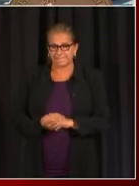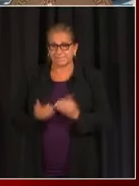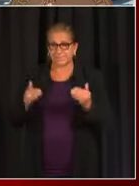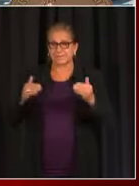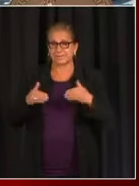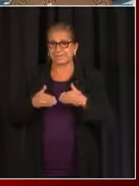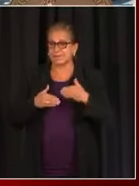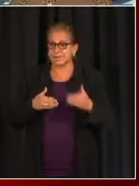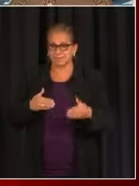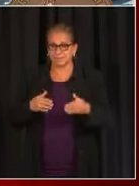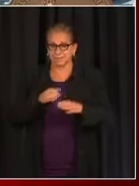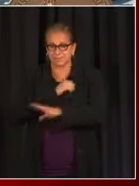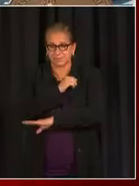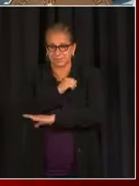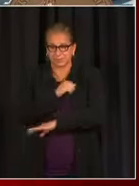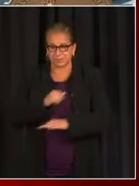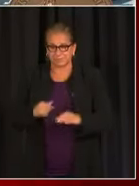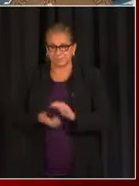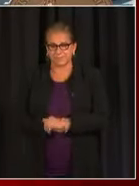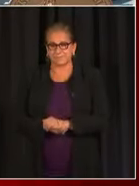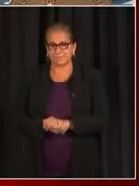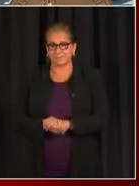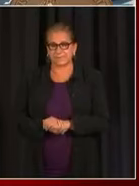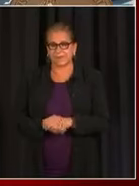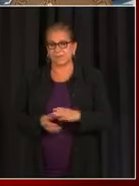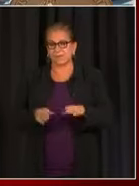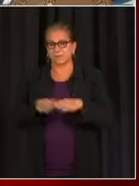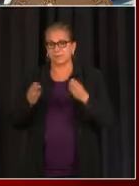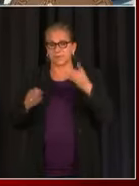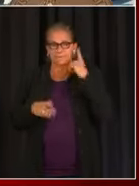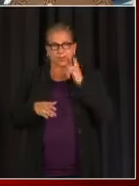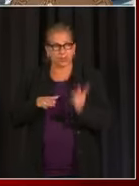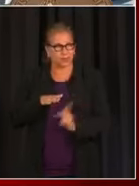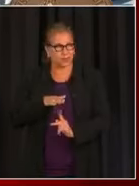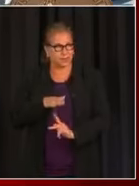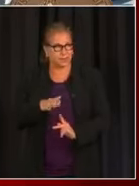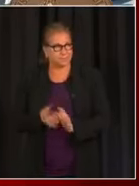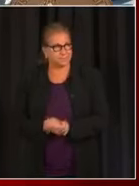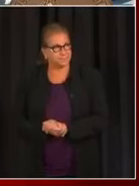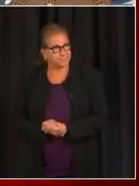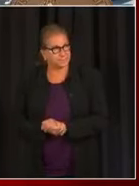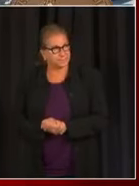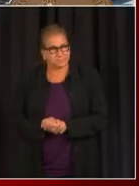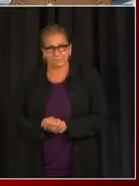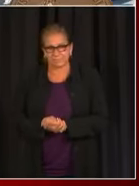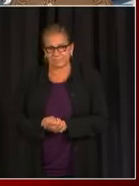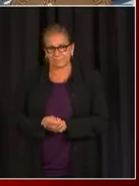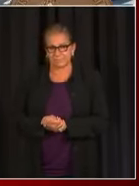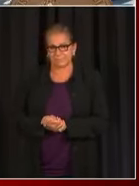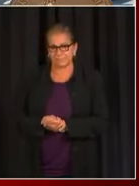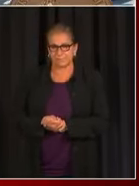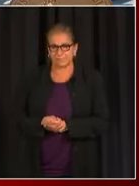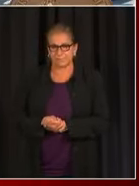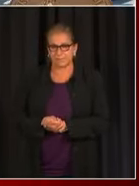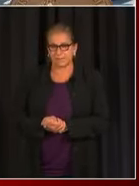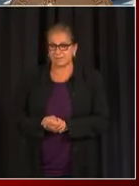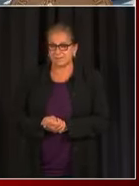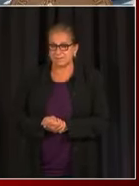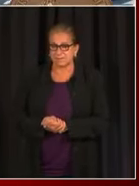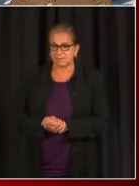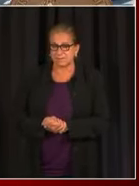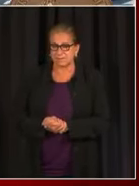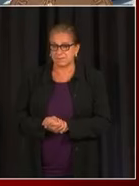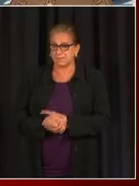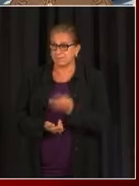mind. I also want to remind parents that there is a great deal of information at the